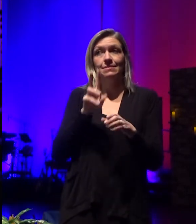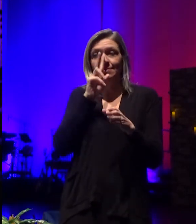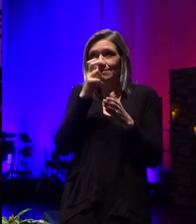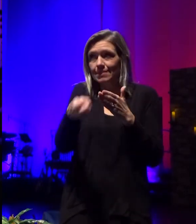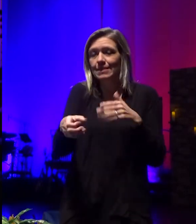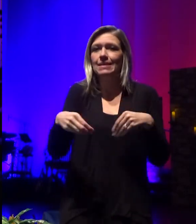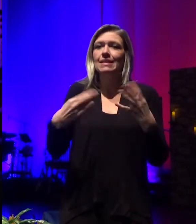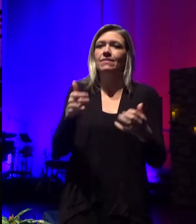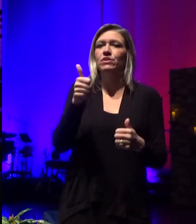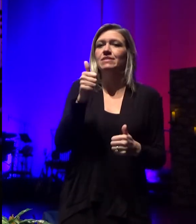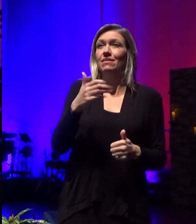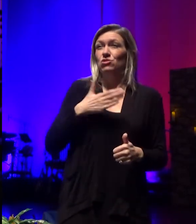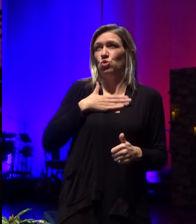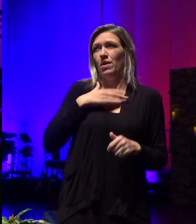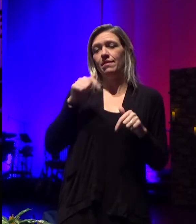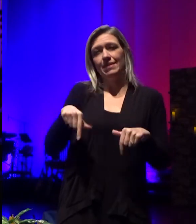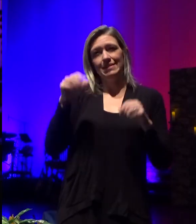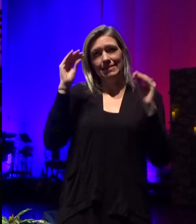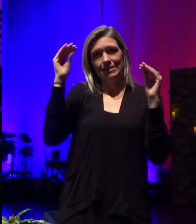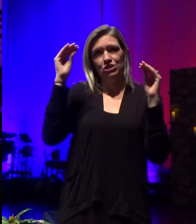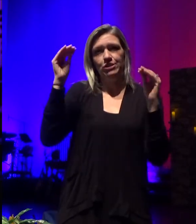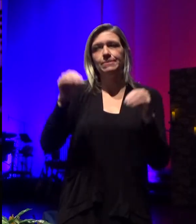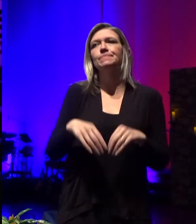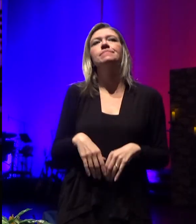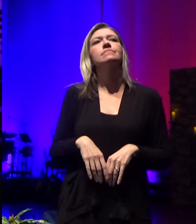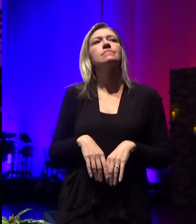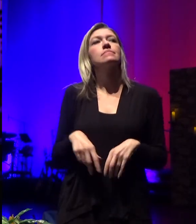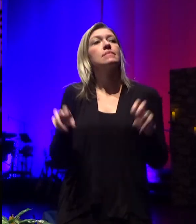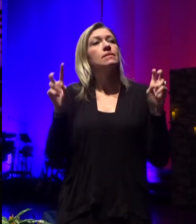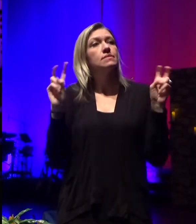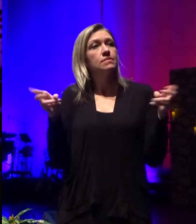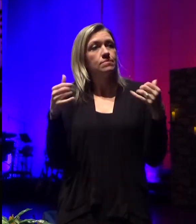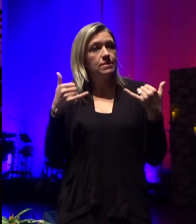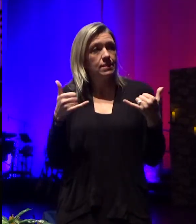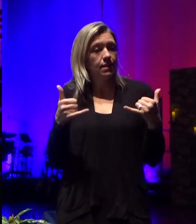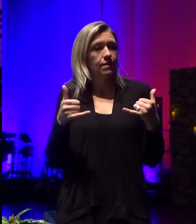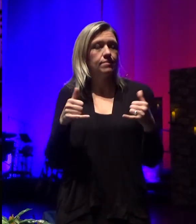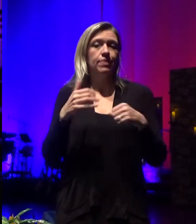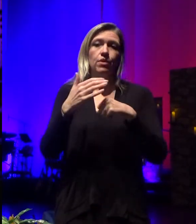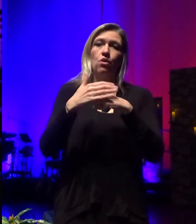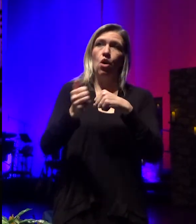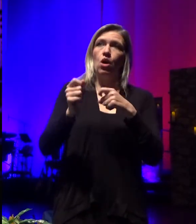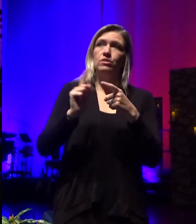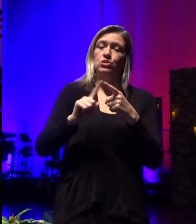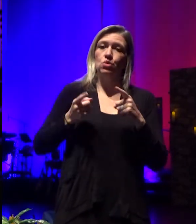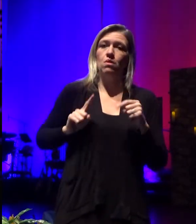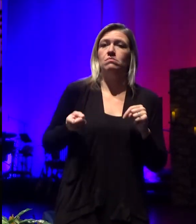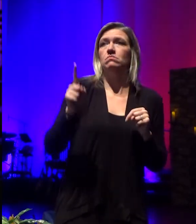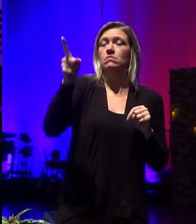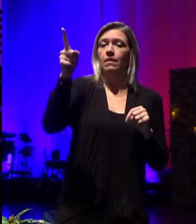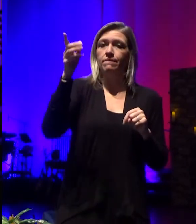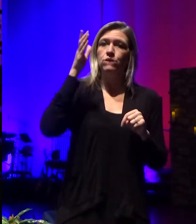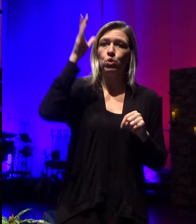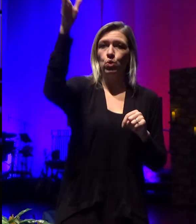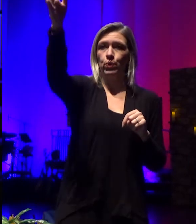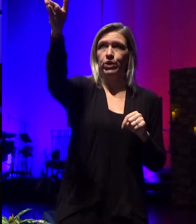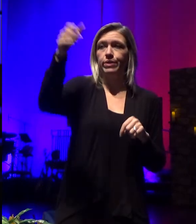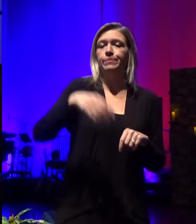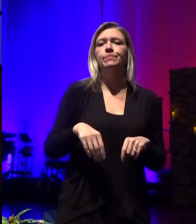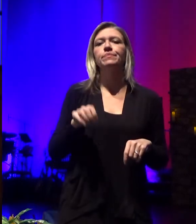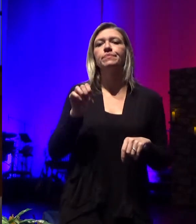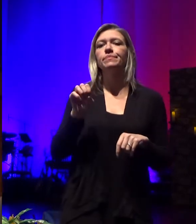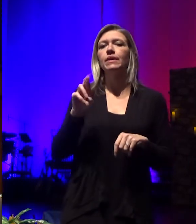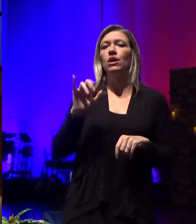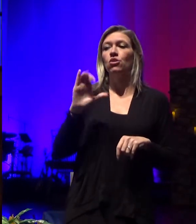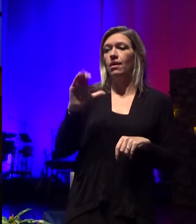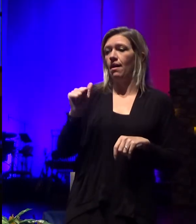teaching. Our topic today is the call to soar forward. Erica and I were on a long